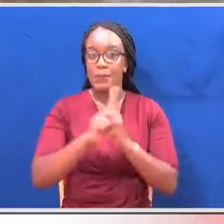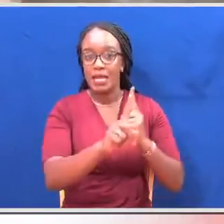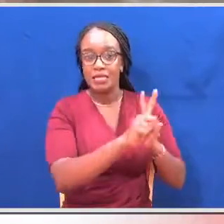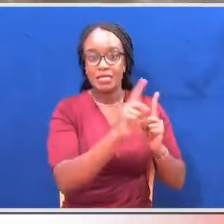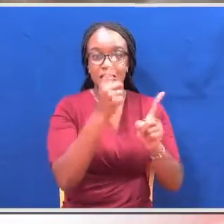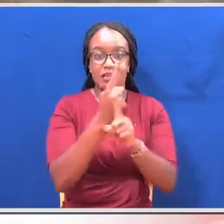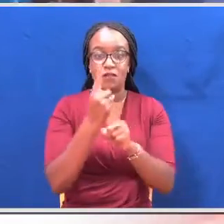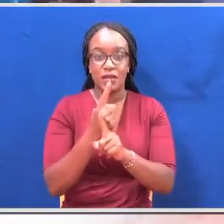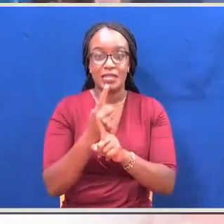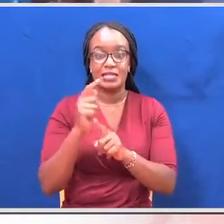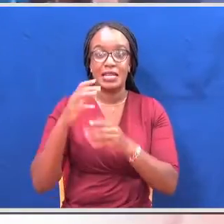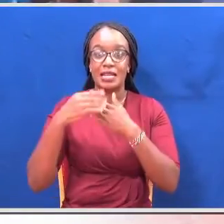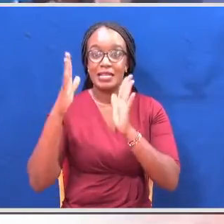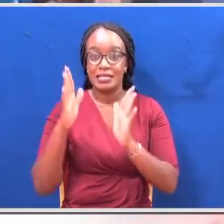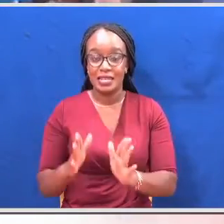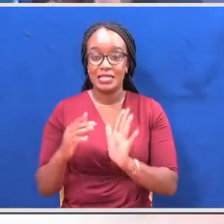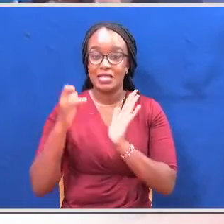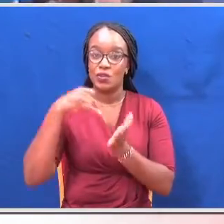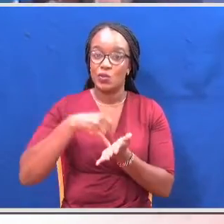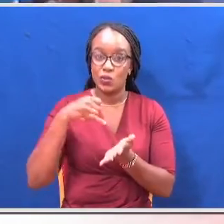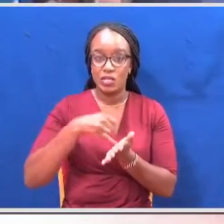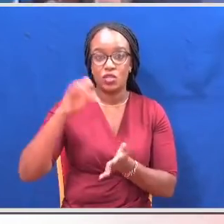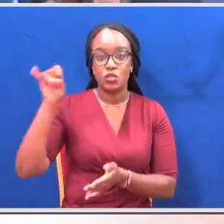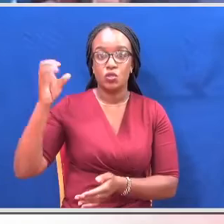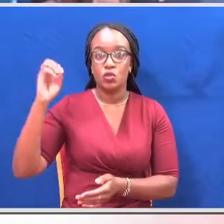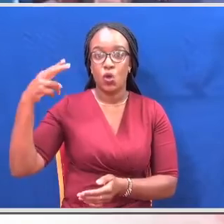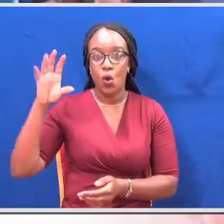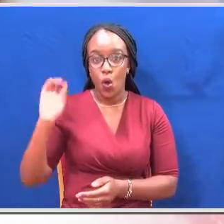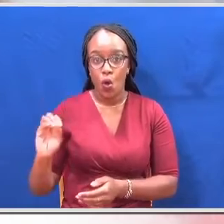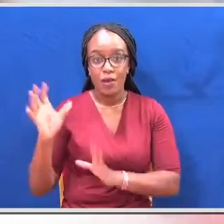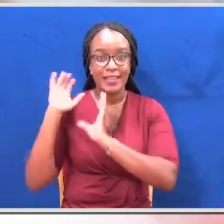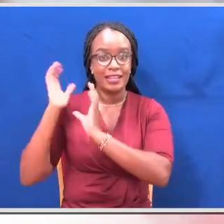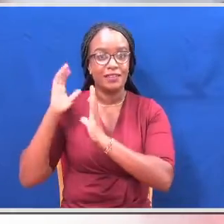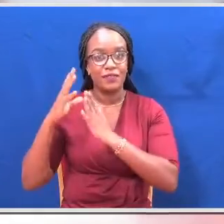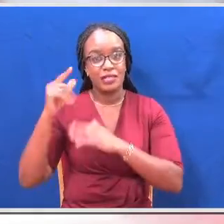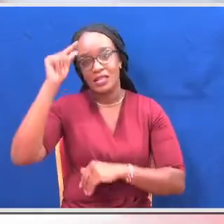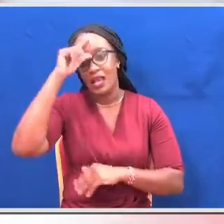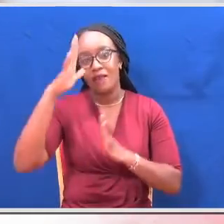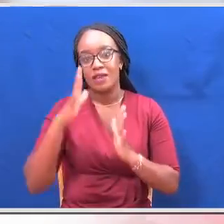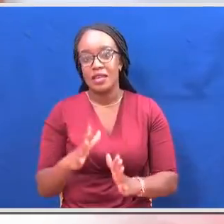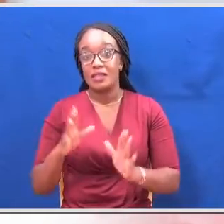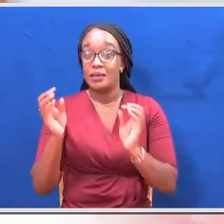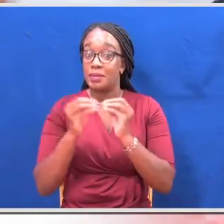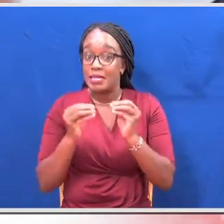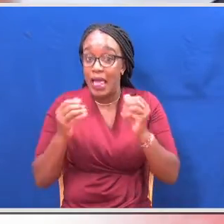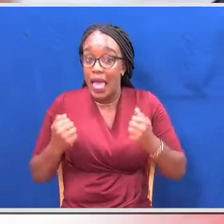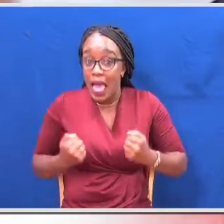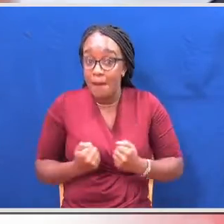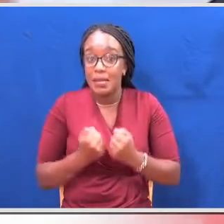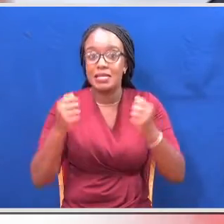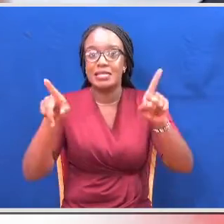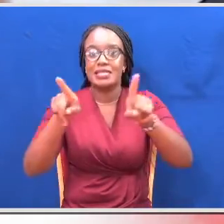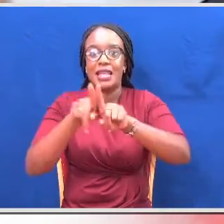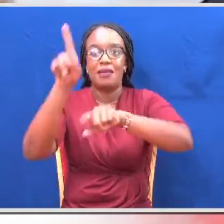Mombasa, Kwale Salim Vuria, and Kilifi's Amason Kingi. The meeting happening on the same day the DP met